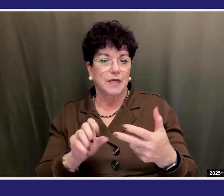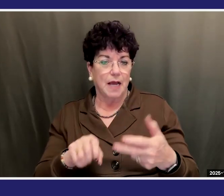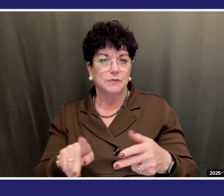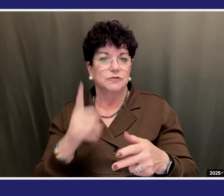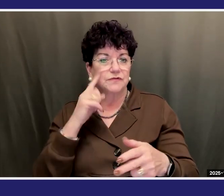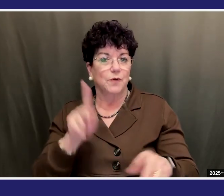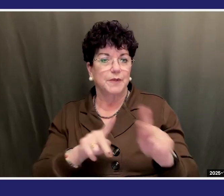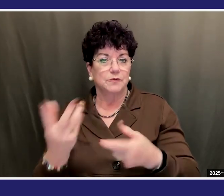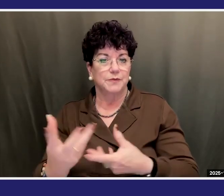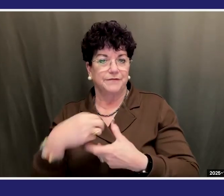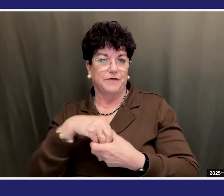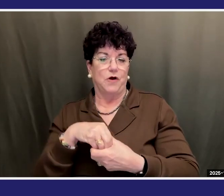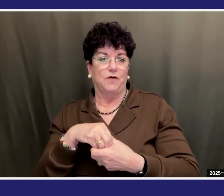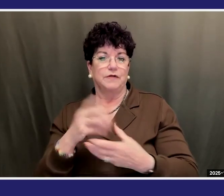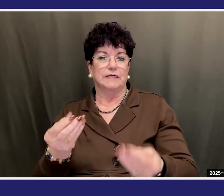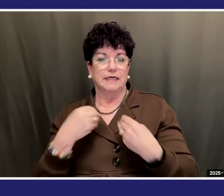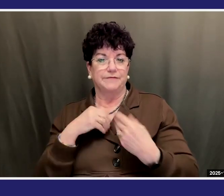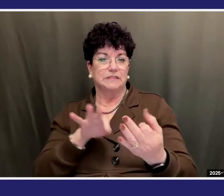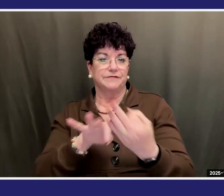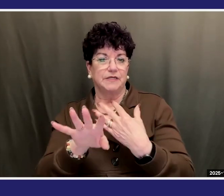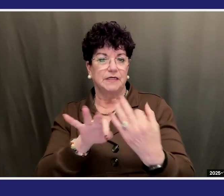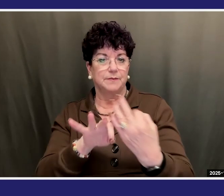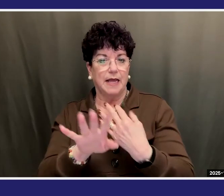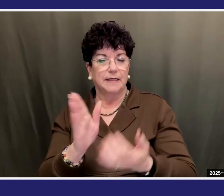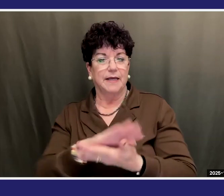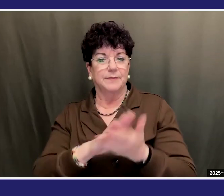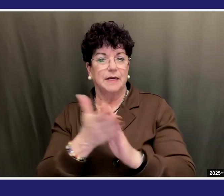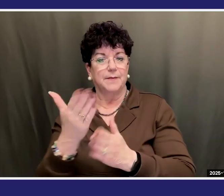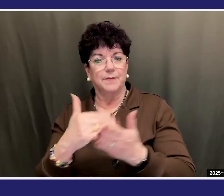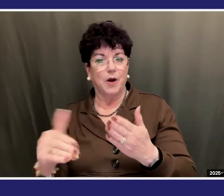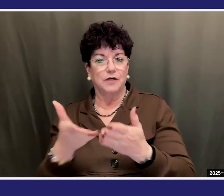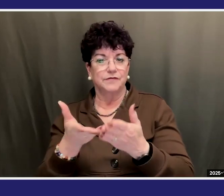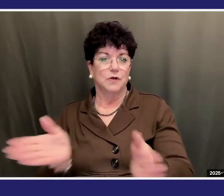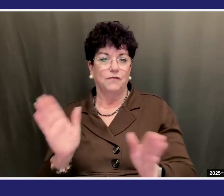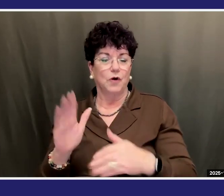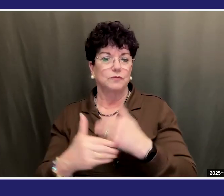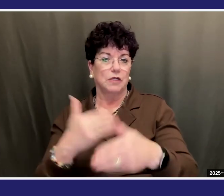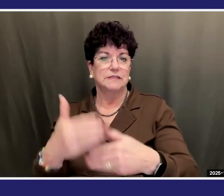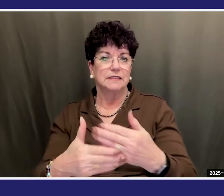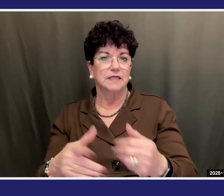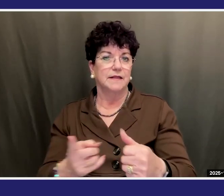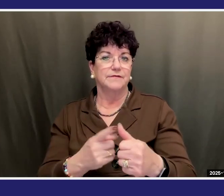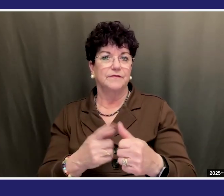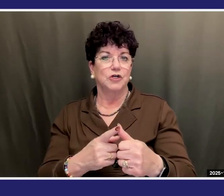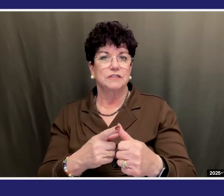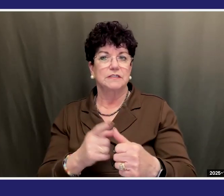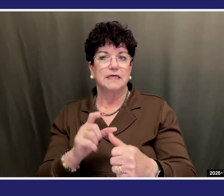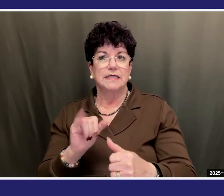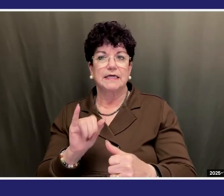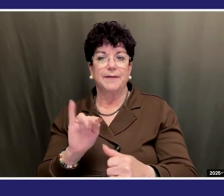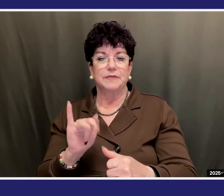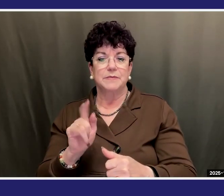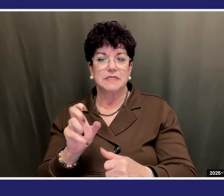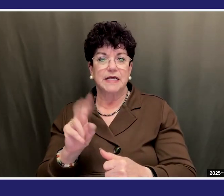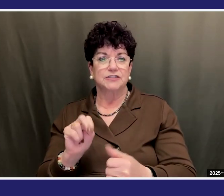folks to get engaged and provide feedback and be a part of the overall process. The first is the implementation work group. This work group will